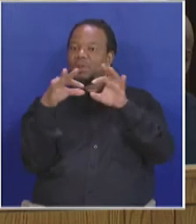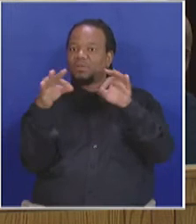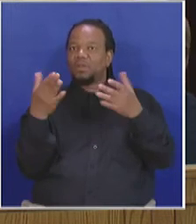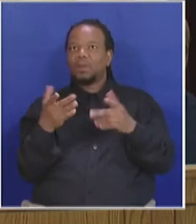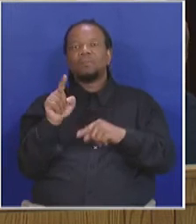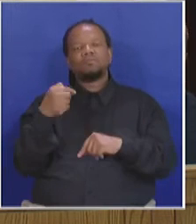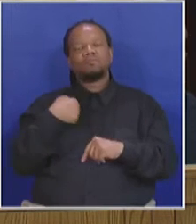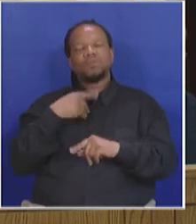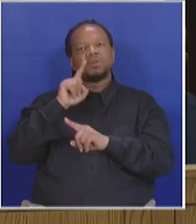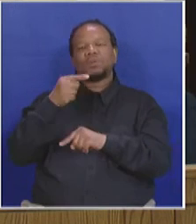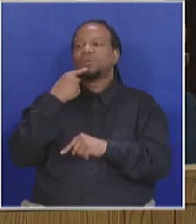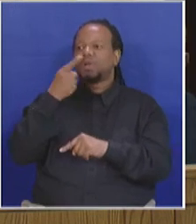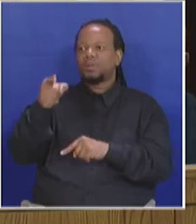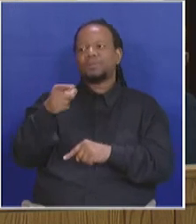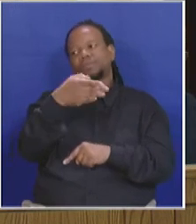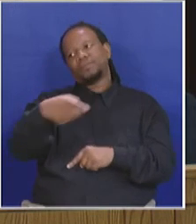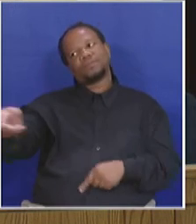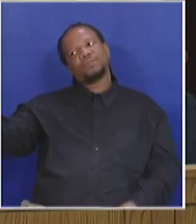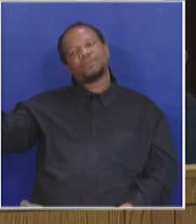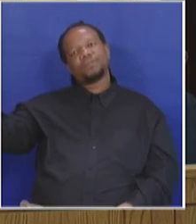no choice but to ask you to leave this chamber.